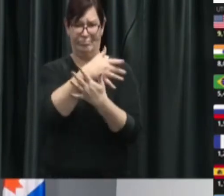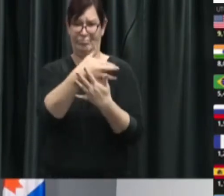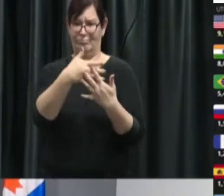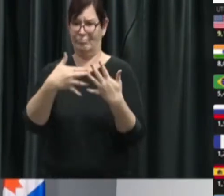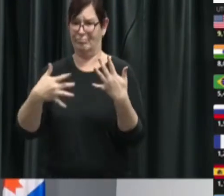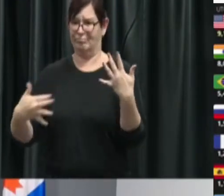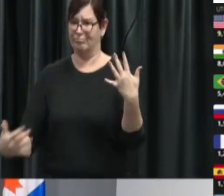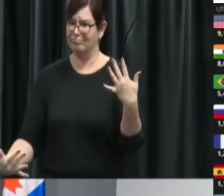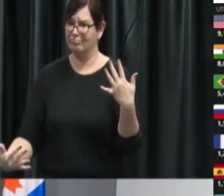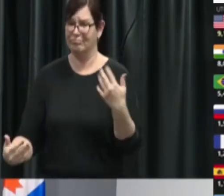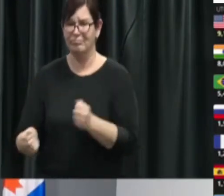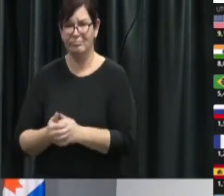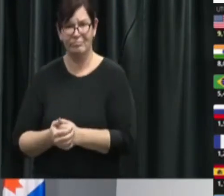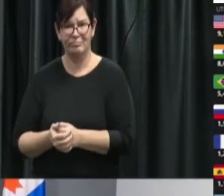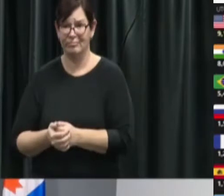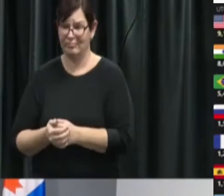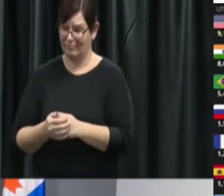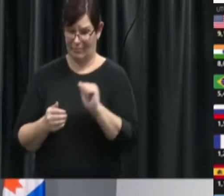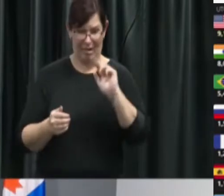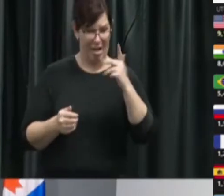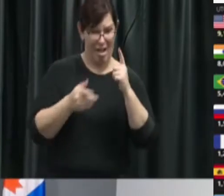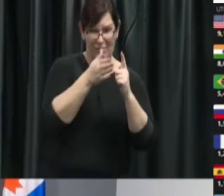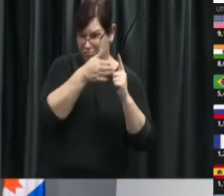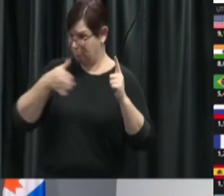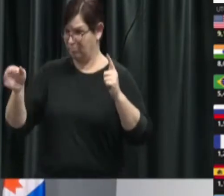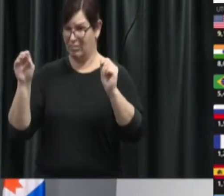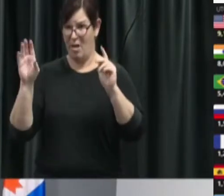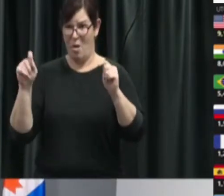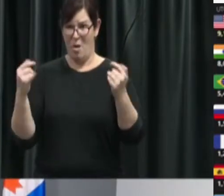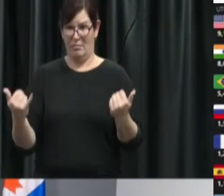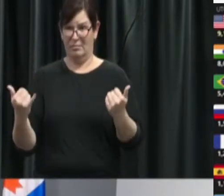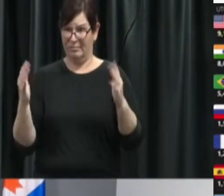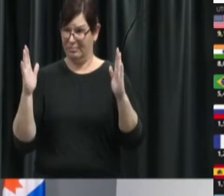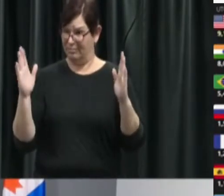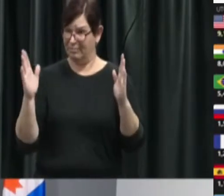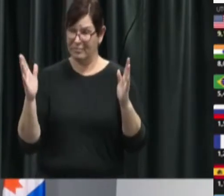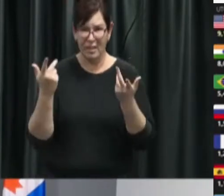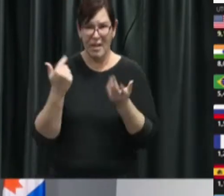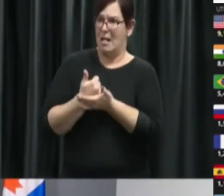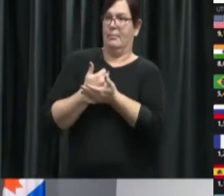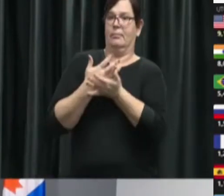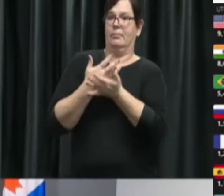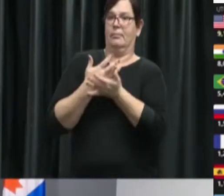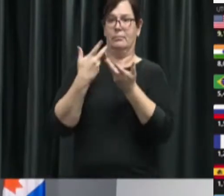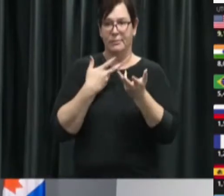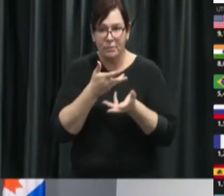mid-October, this outreach allowed us to connect directly with more than 2,100 people.